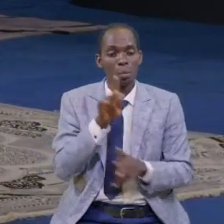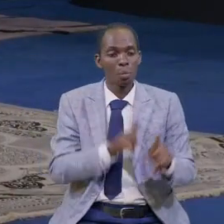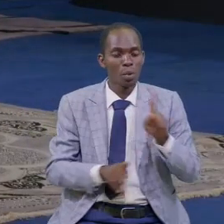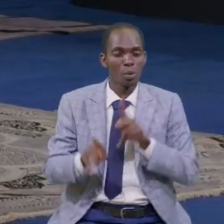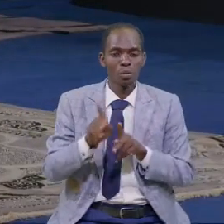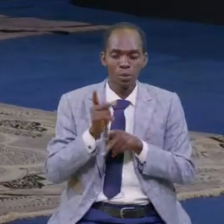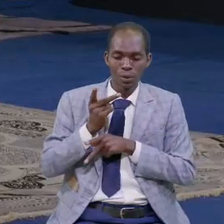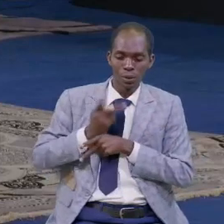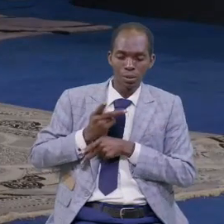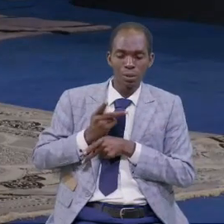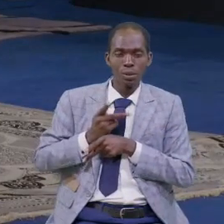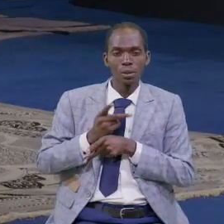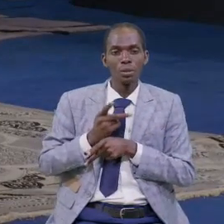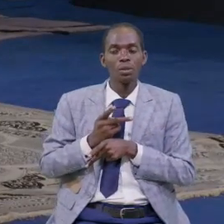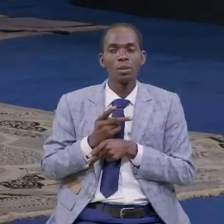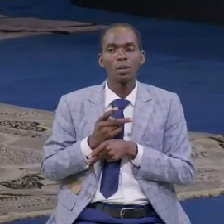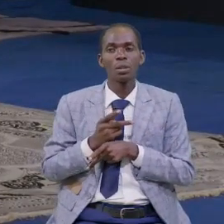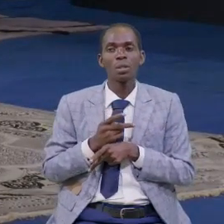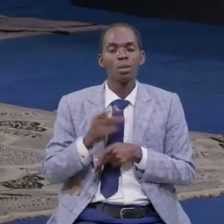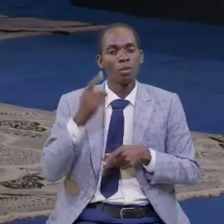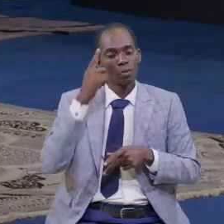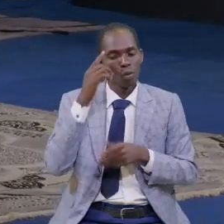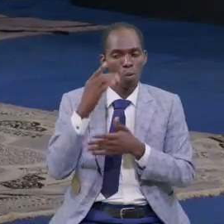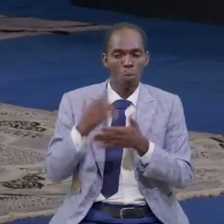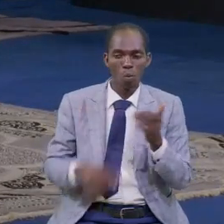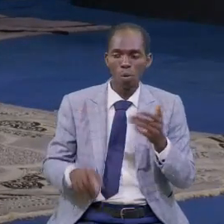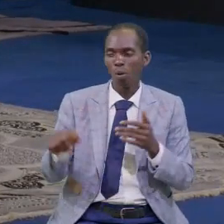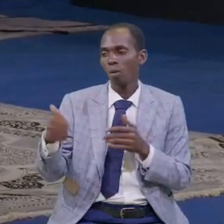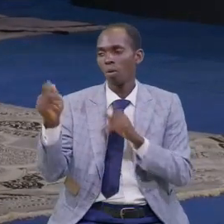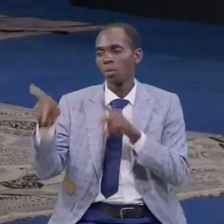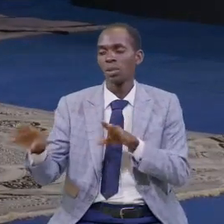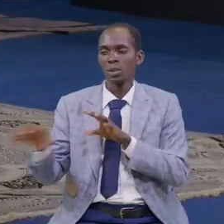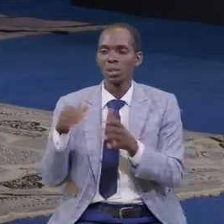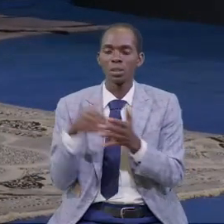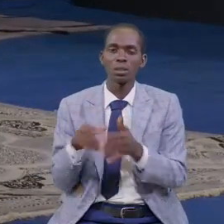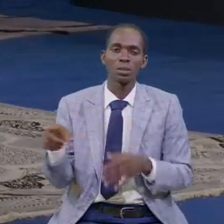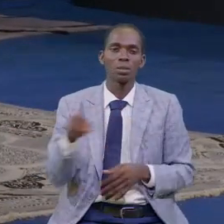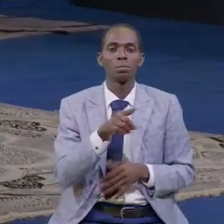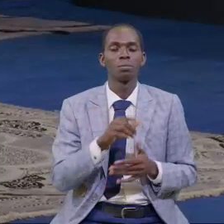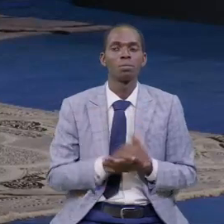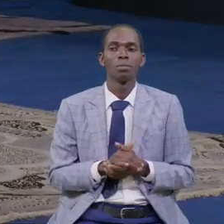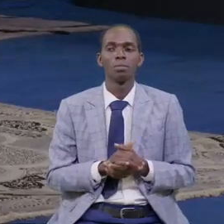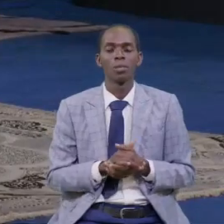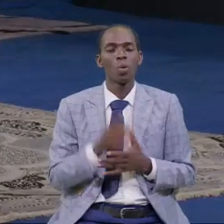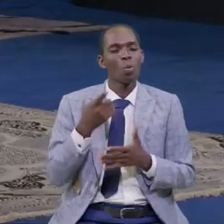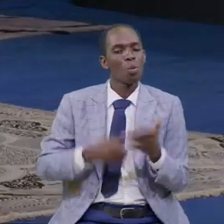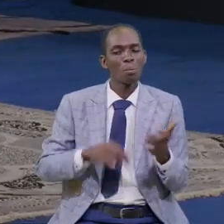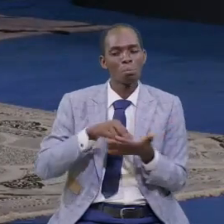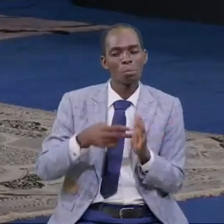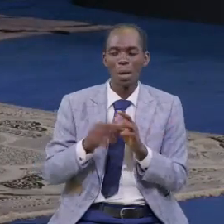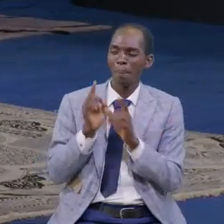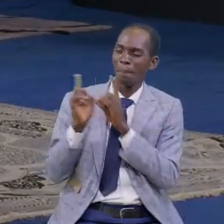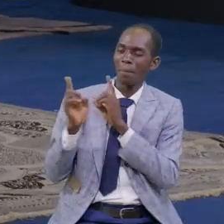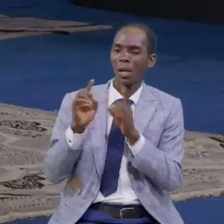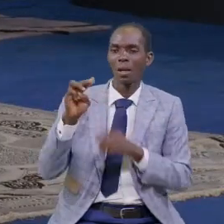for what he has done against them. What's malice? If the